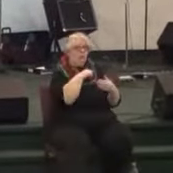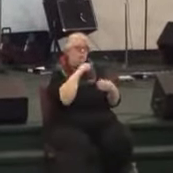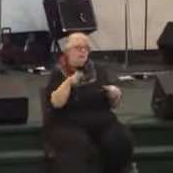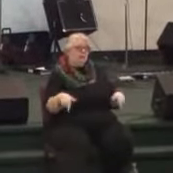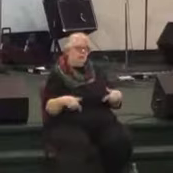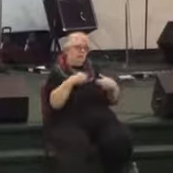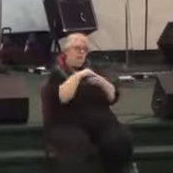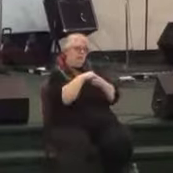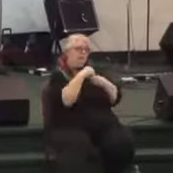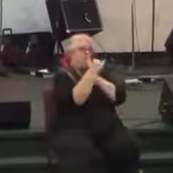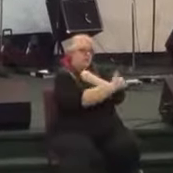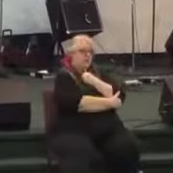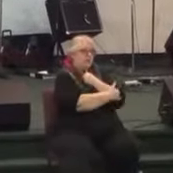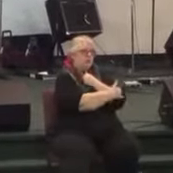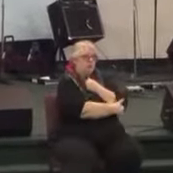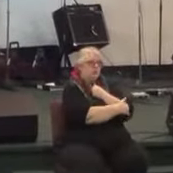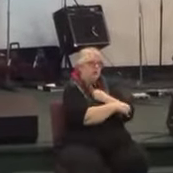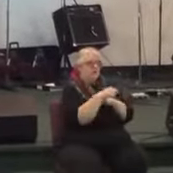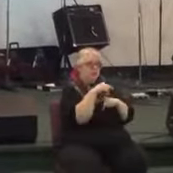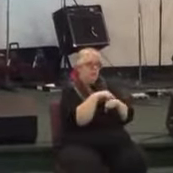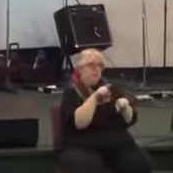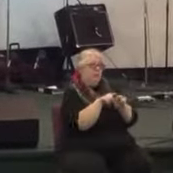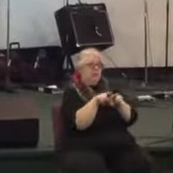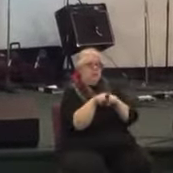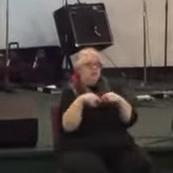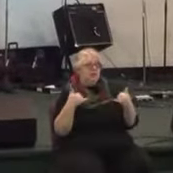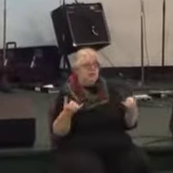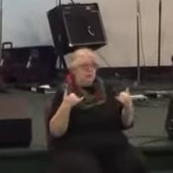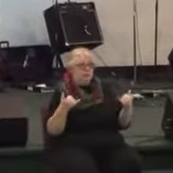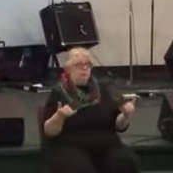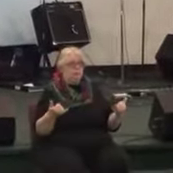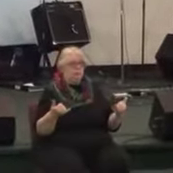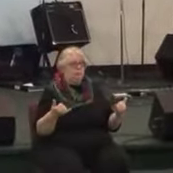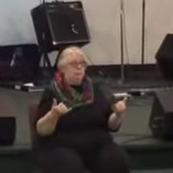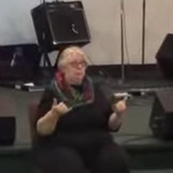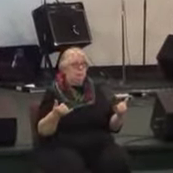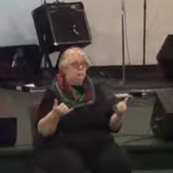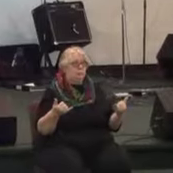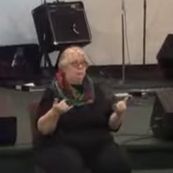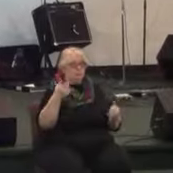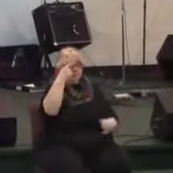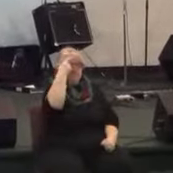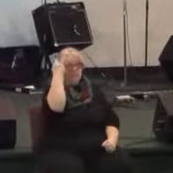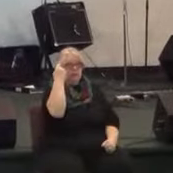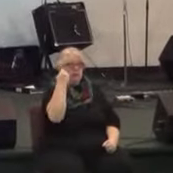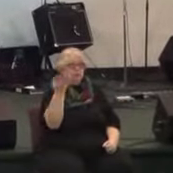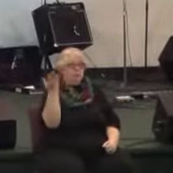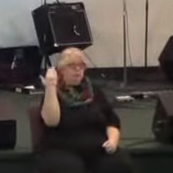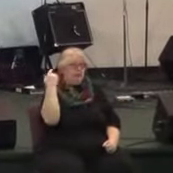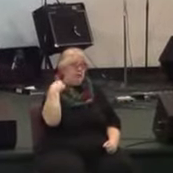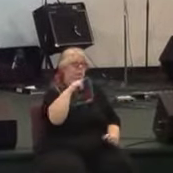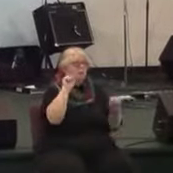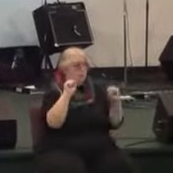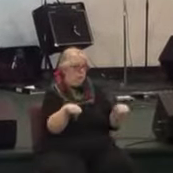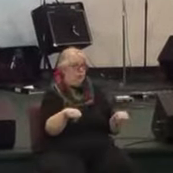that we live in now. And somebody ought to be yelling amen really loud. Amen.